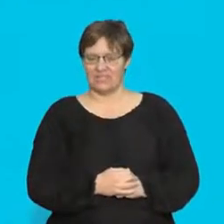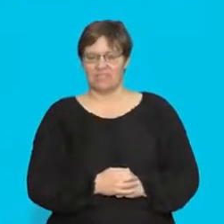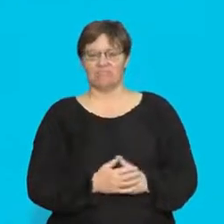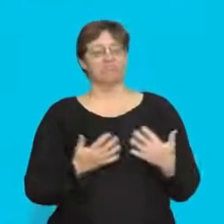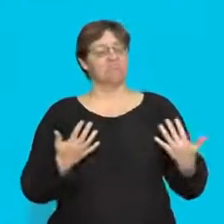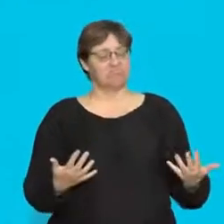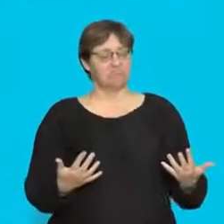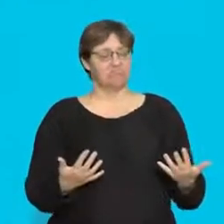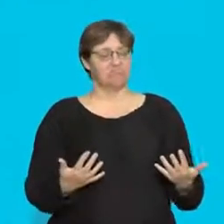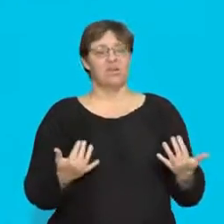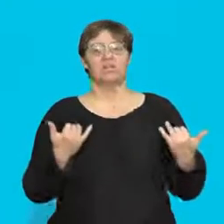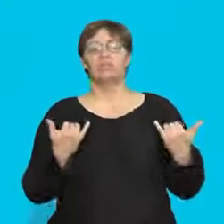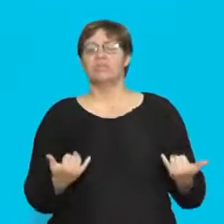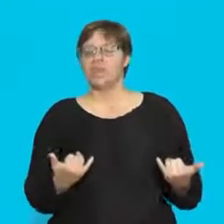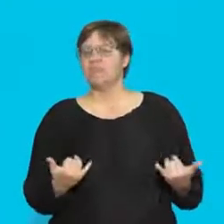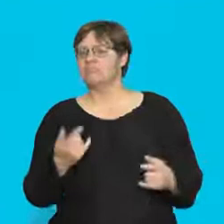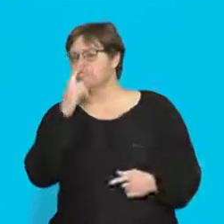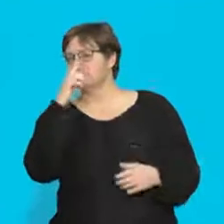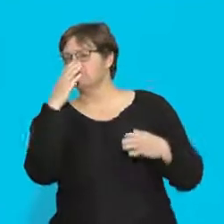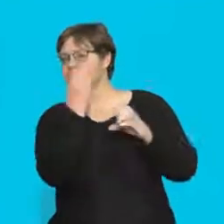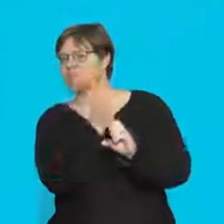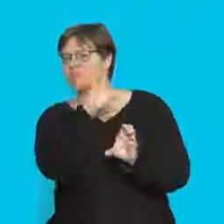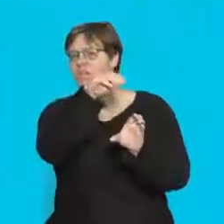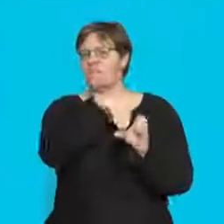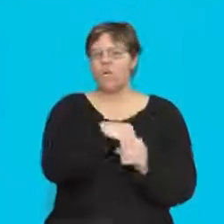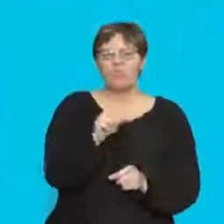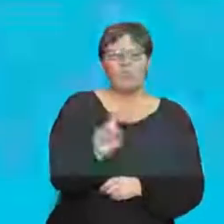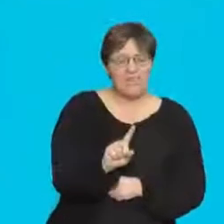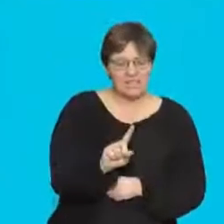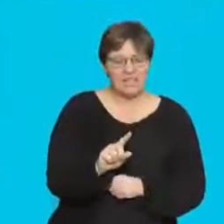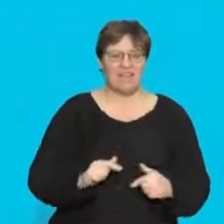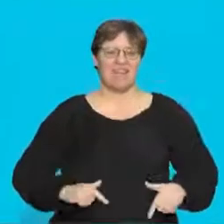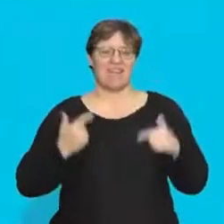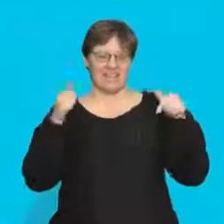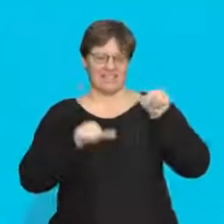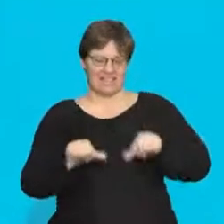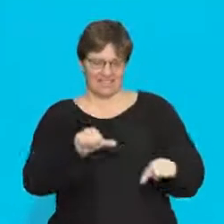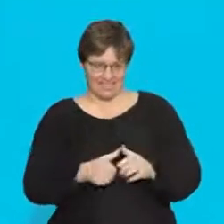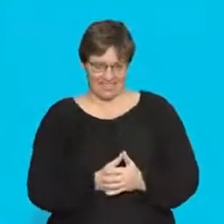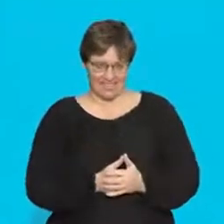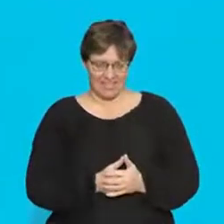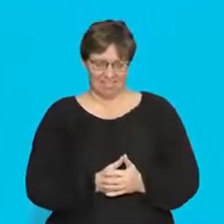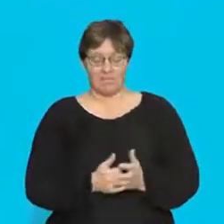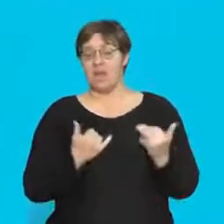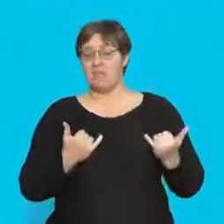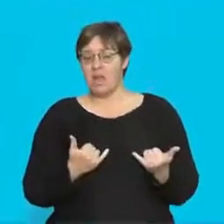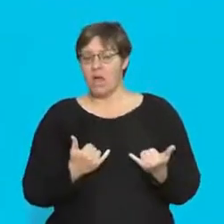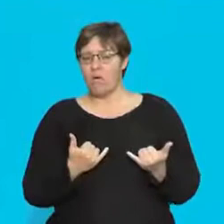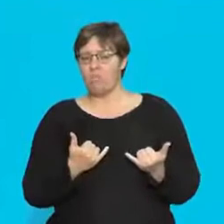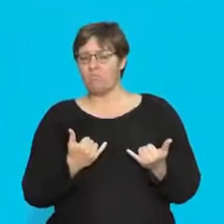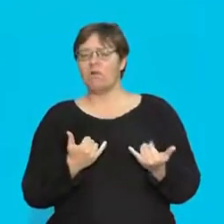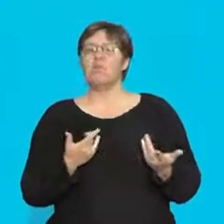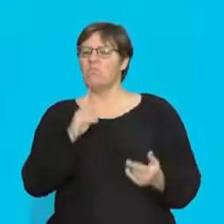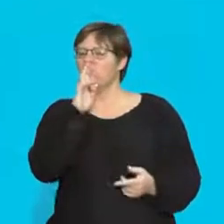H, and we are therefore involved with life sciences. At the moment, we're focusing